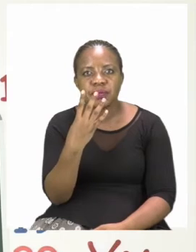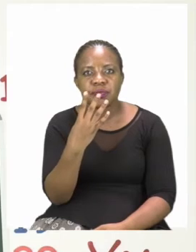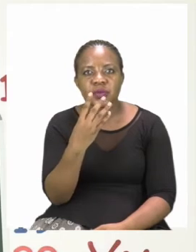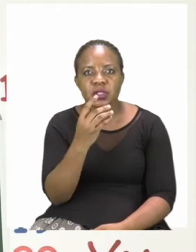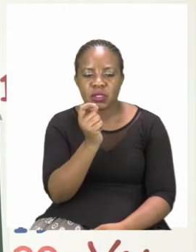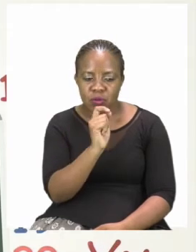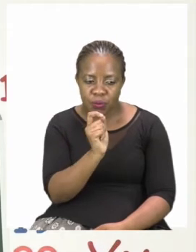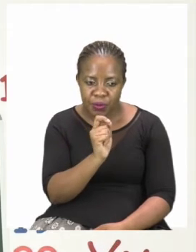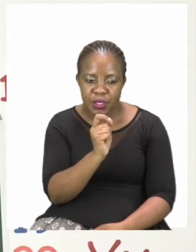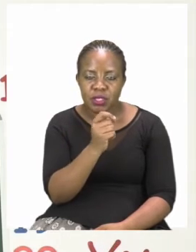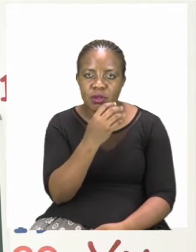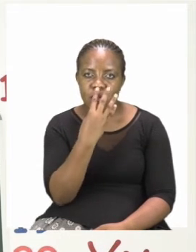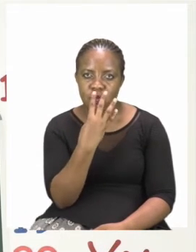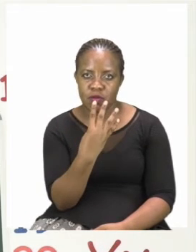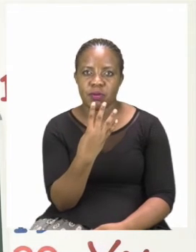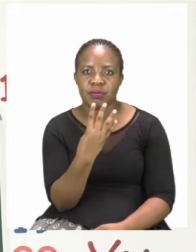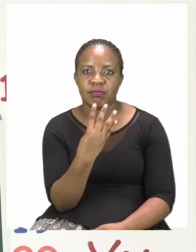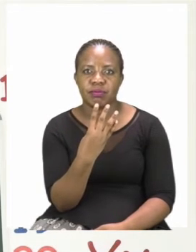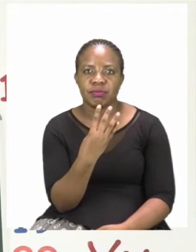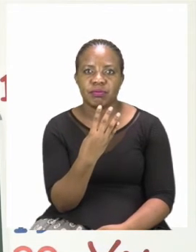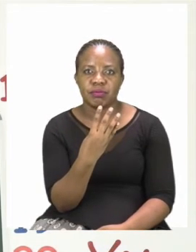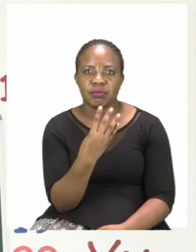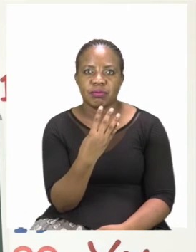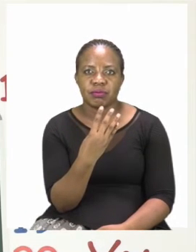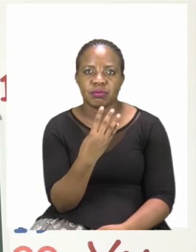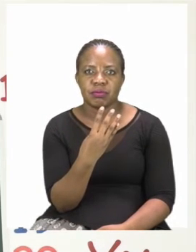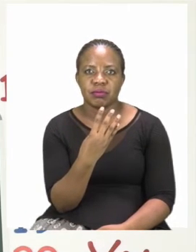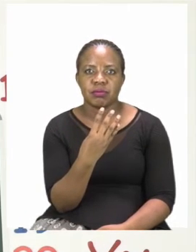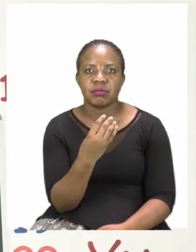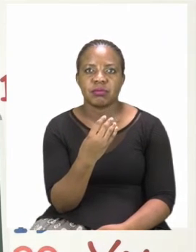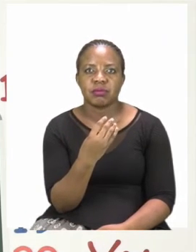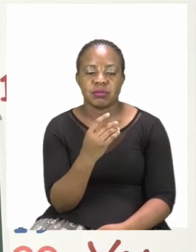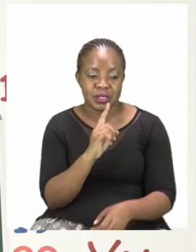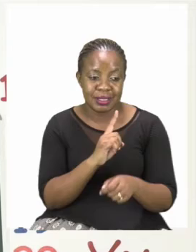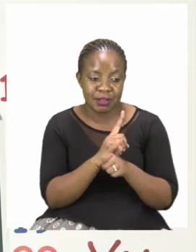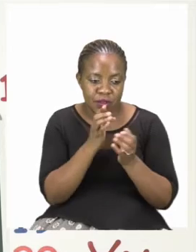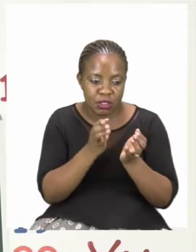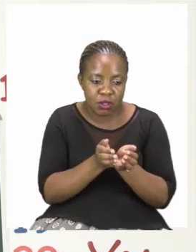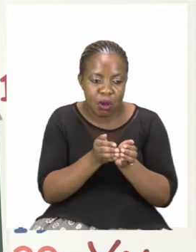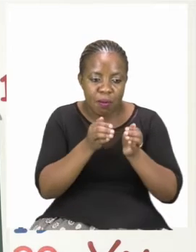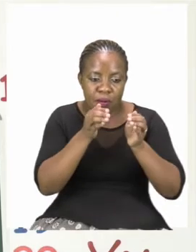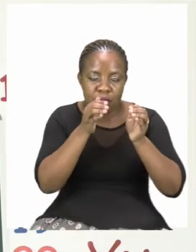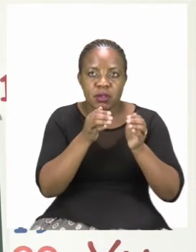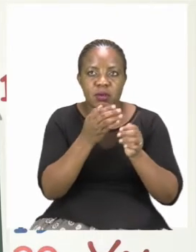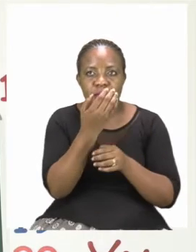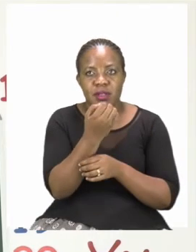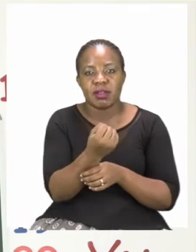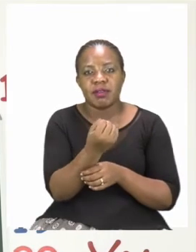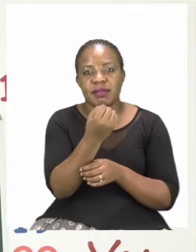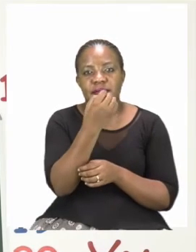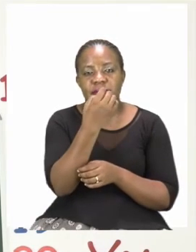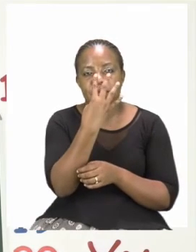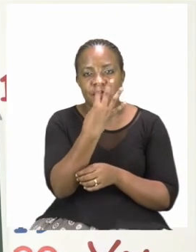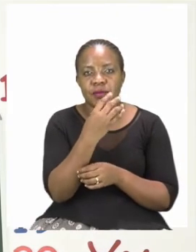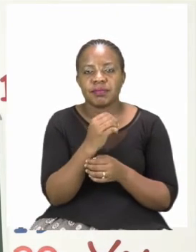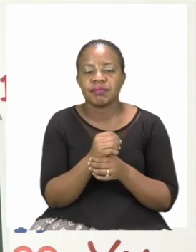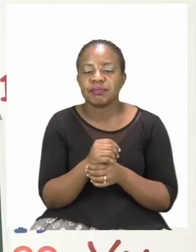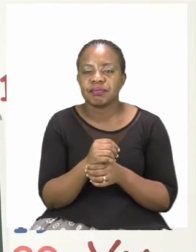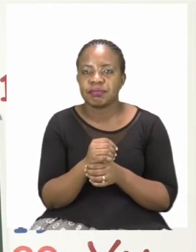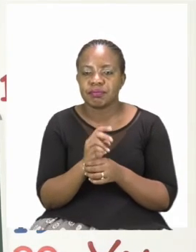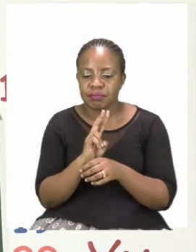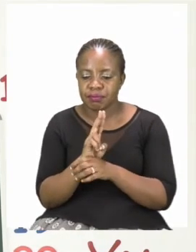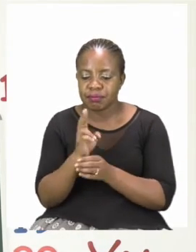house down. The little pig was so frightened, he quickly ran to his brother,